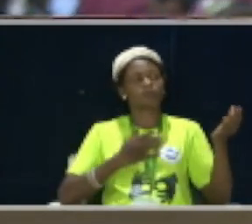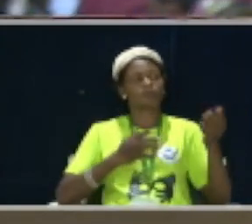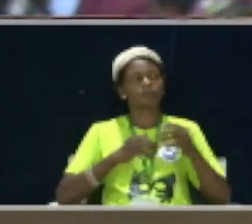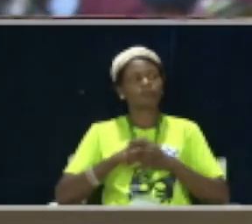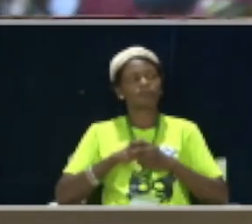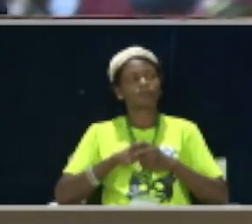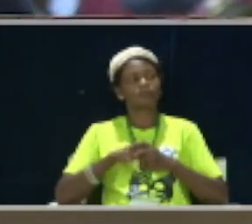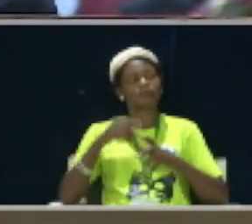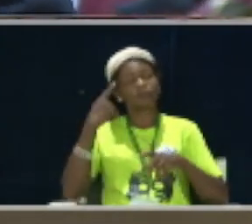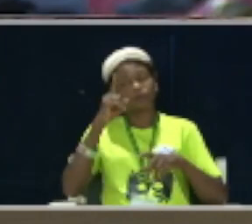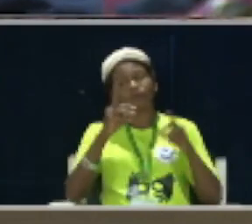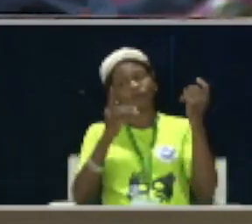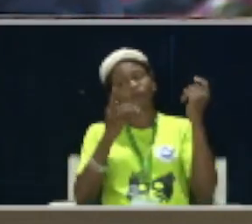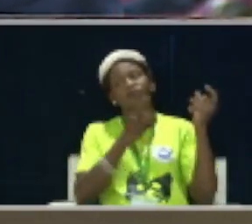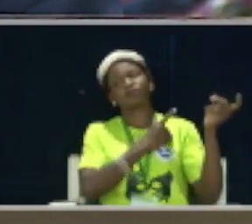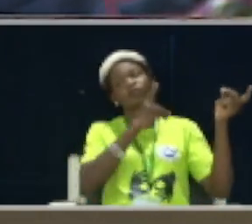for David.